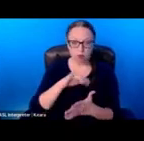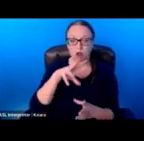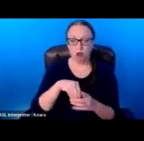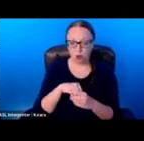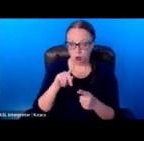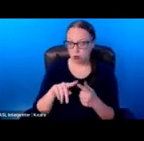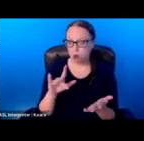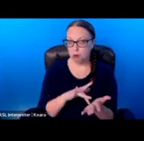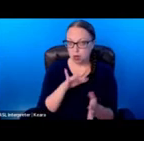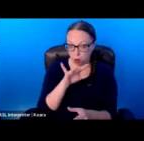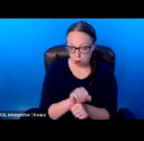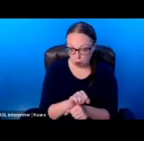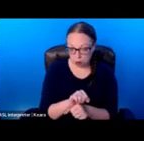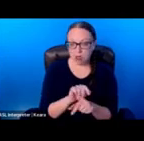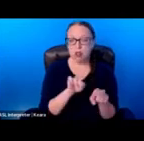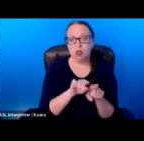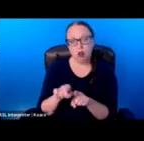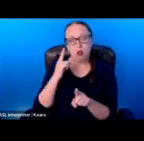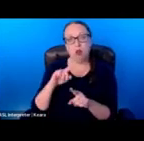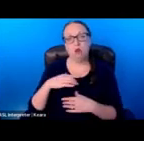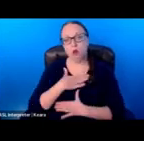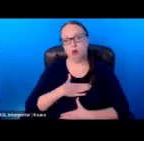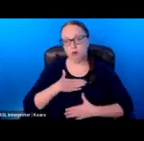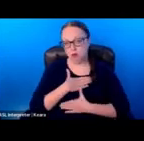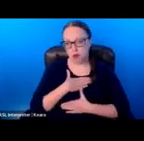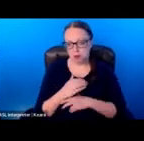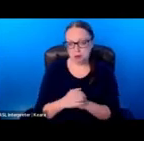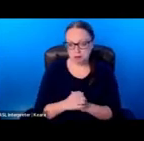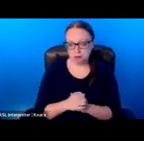appointments and also for leisure in general.